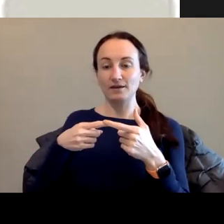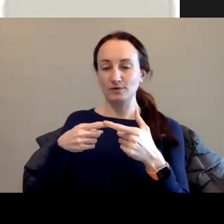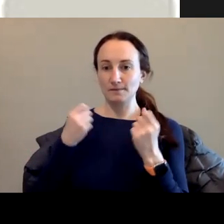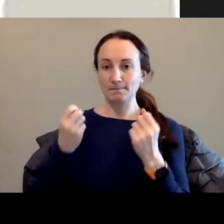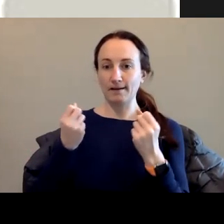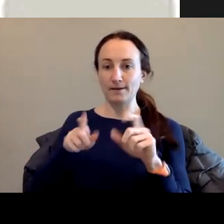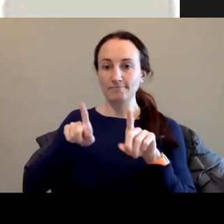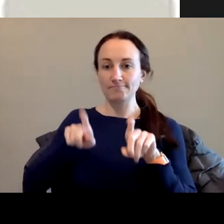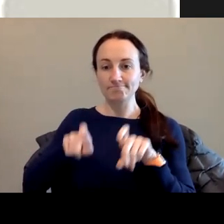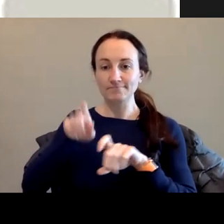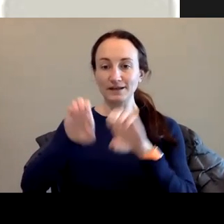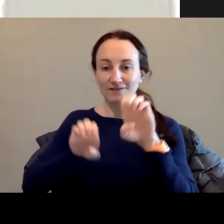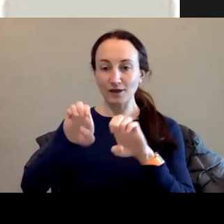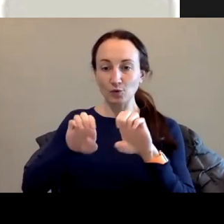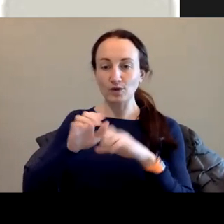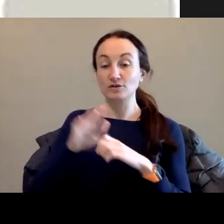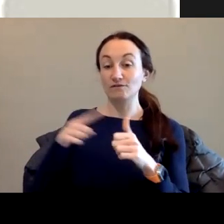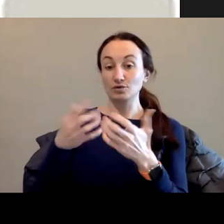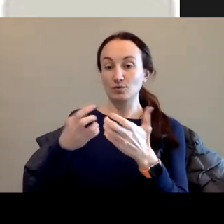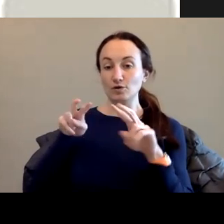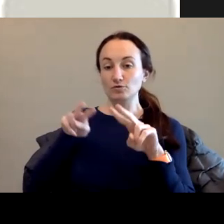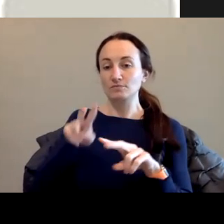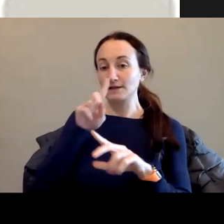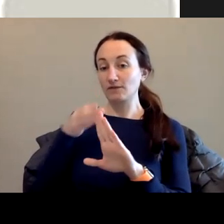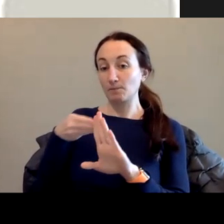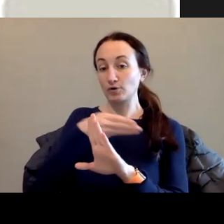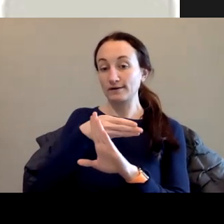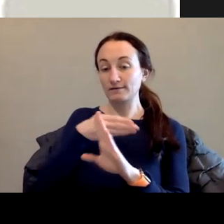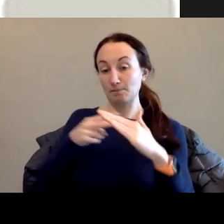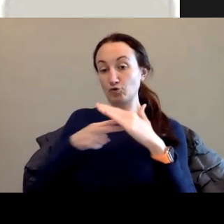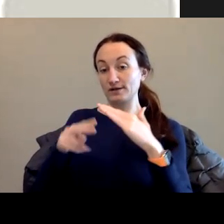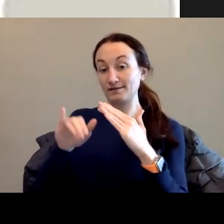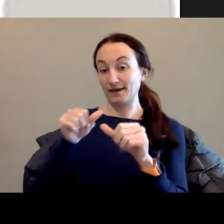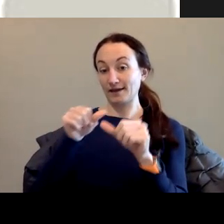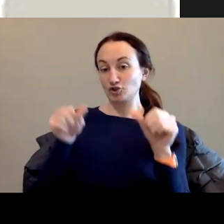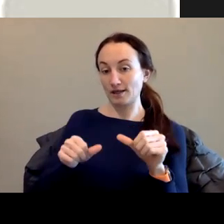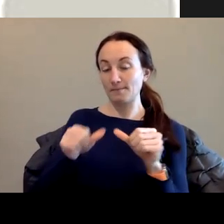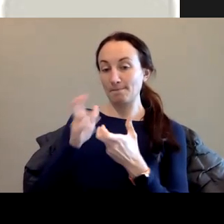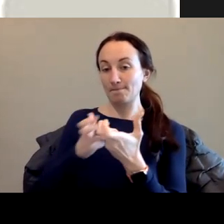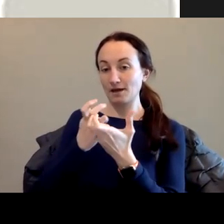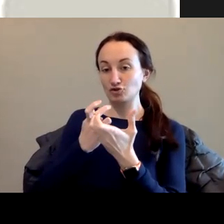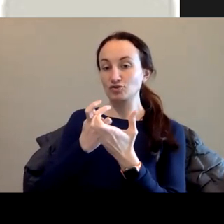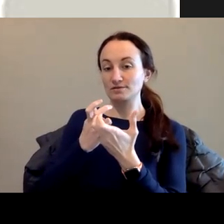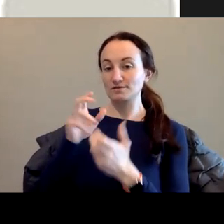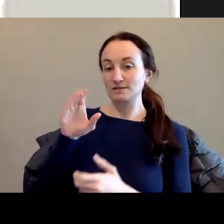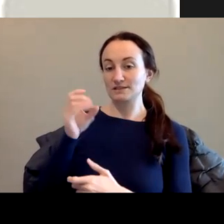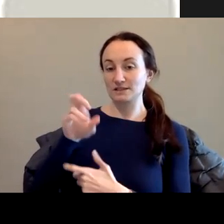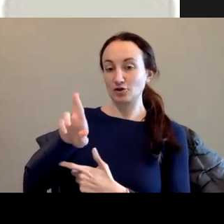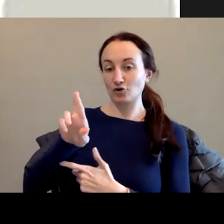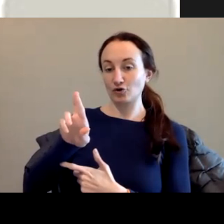evaluation. First, we want to look at whether the predicted this shape matches the matches the CDR